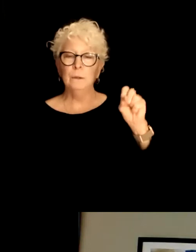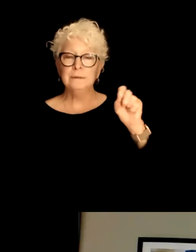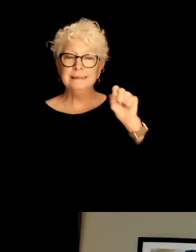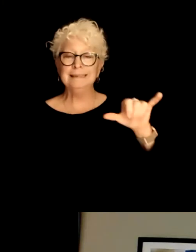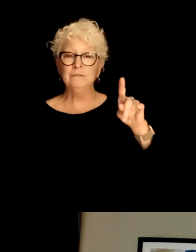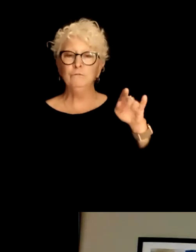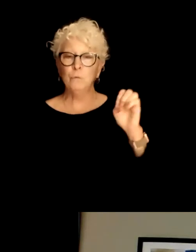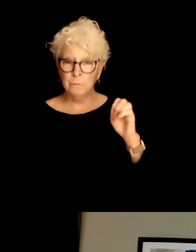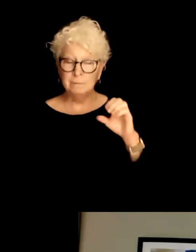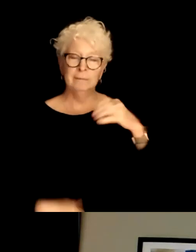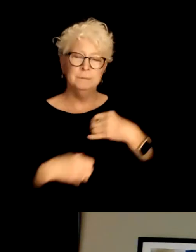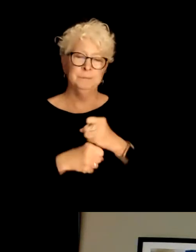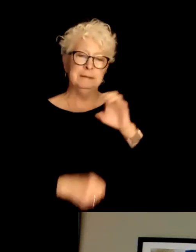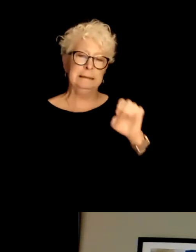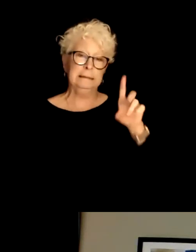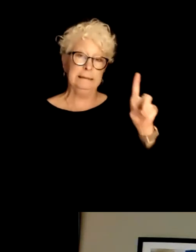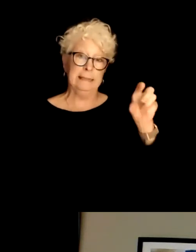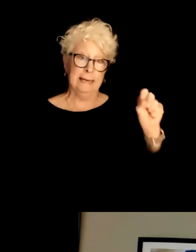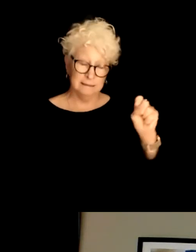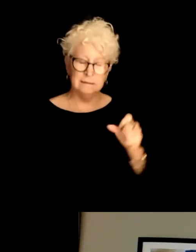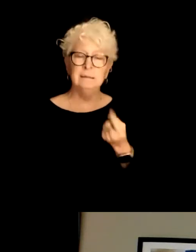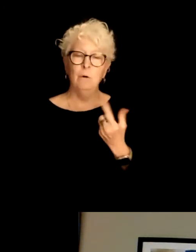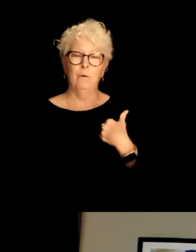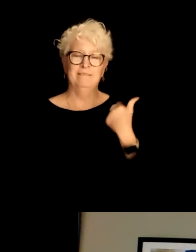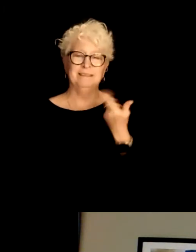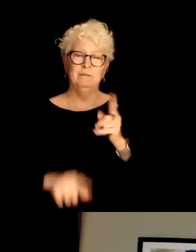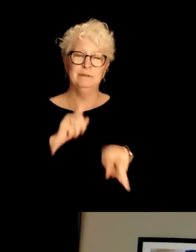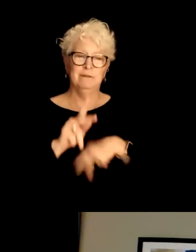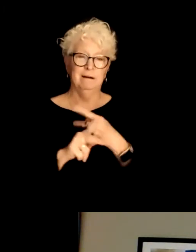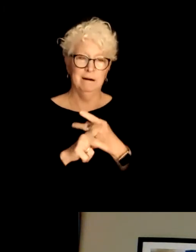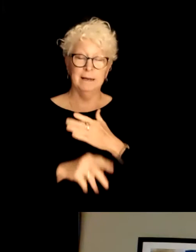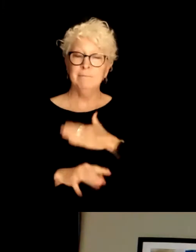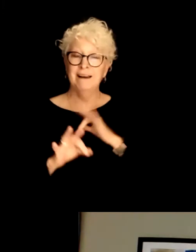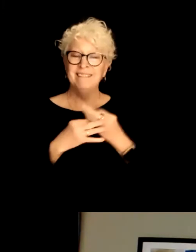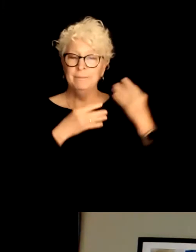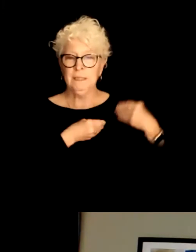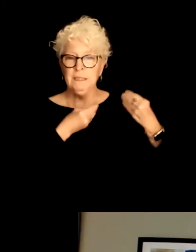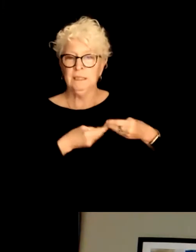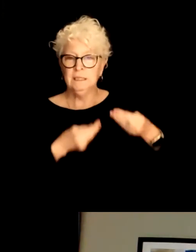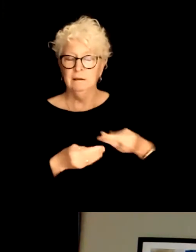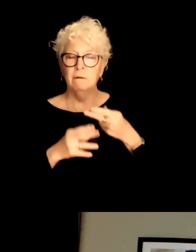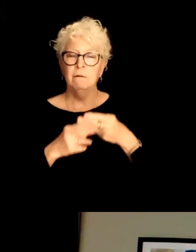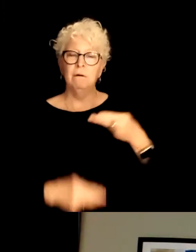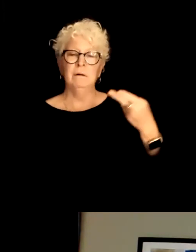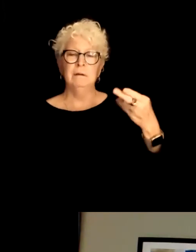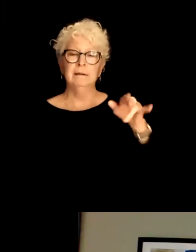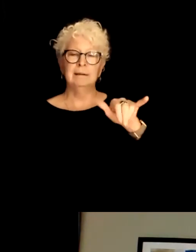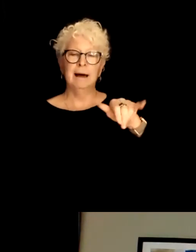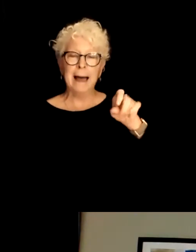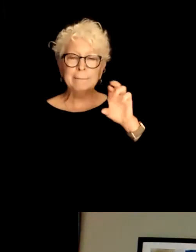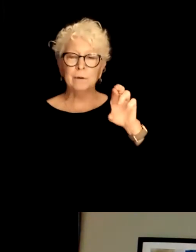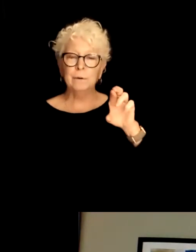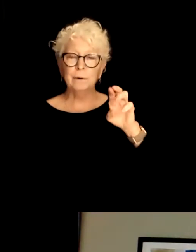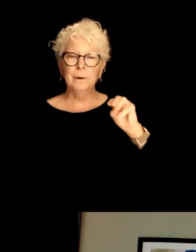many types of EDS, but the kind that runs in my family is a hypermobility, or the hypermobility type,